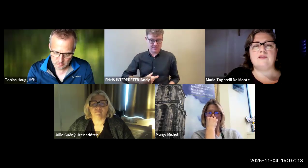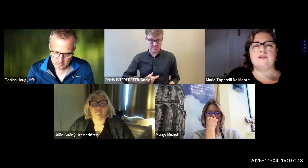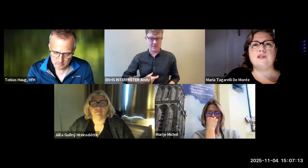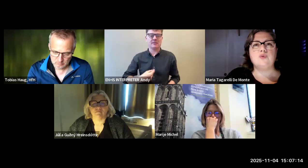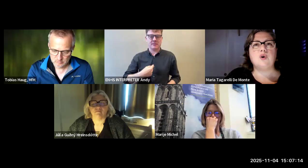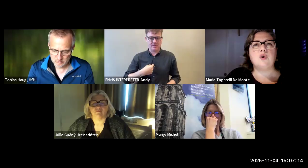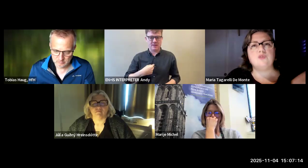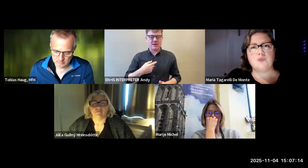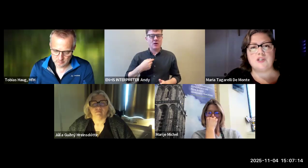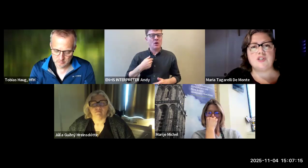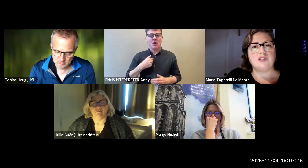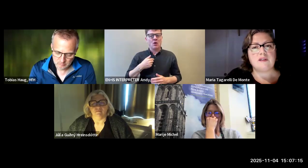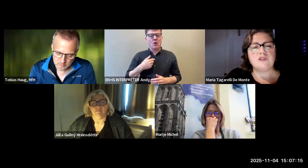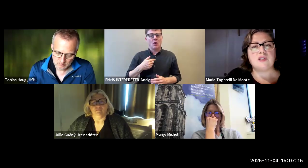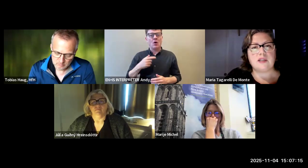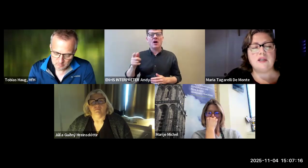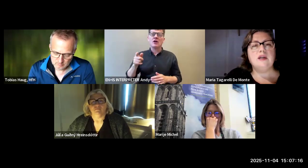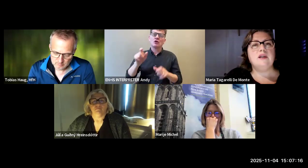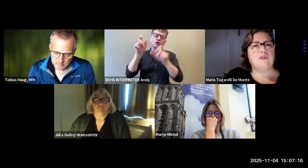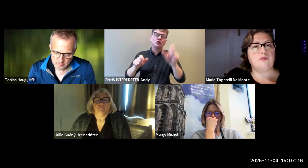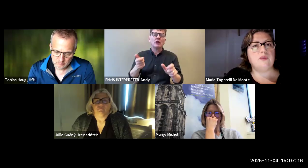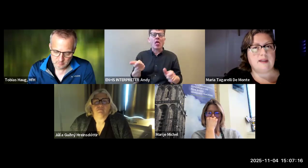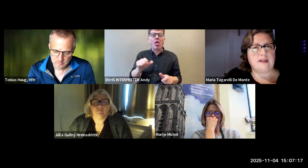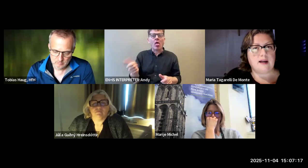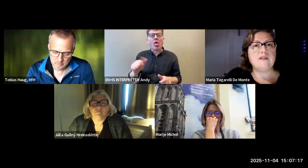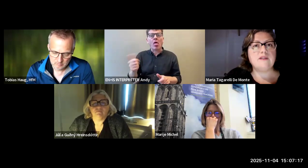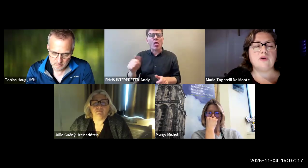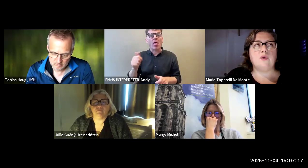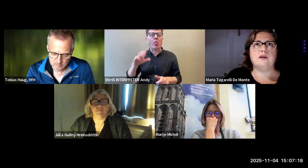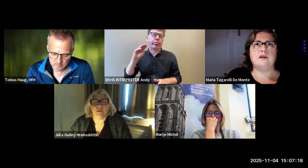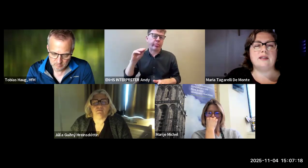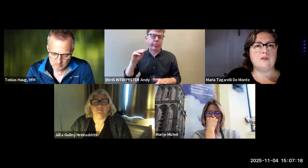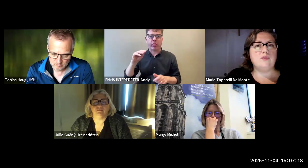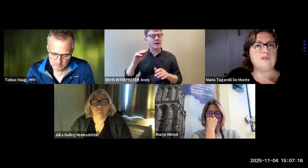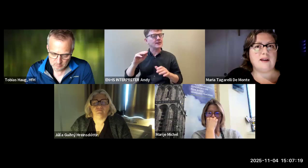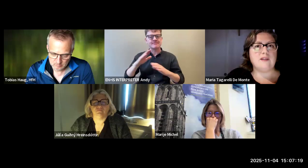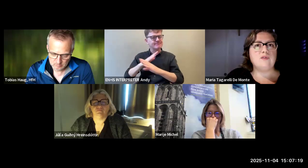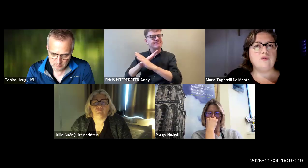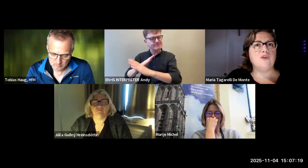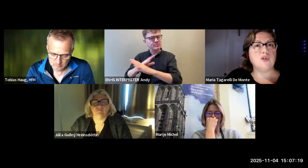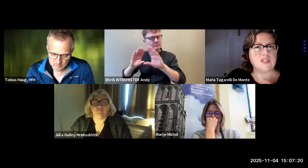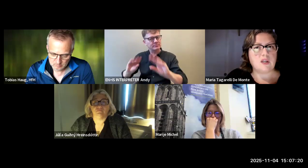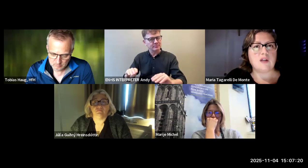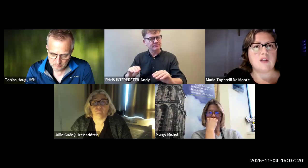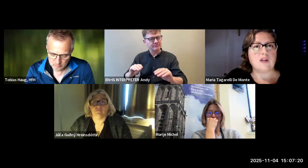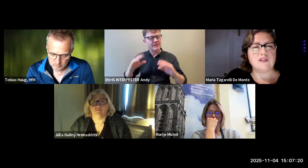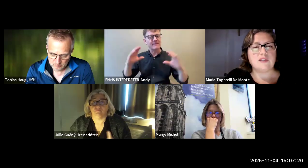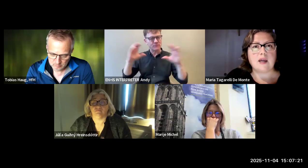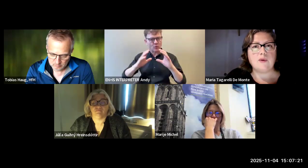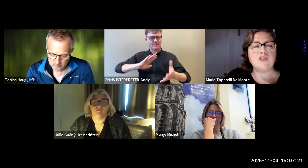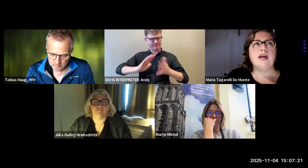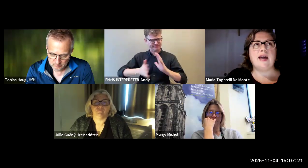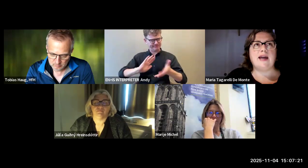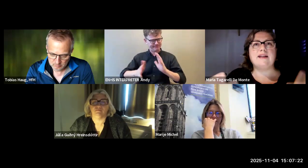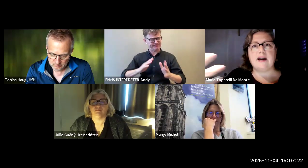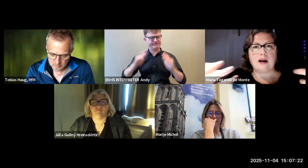avoiding students to code switch continuously to Italian. So they do tend to focus a lot on